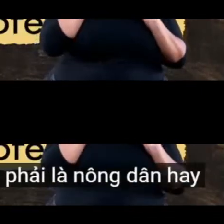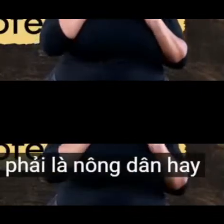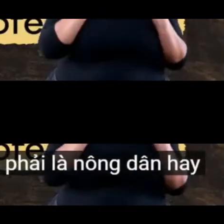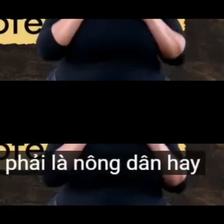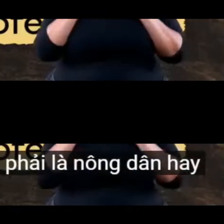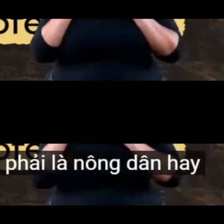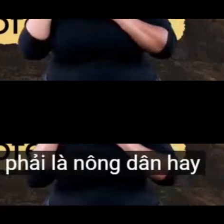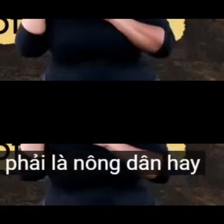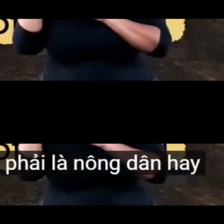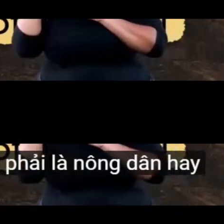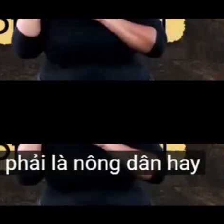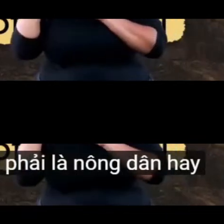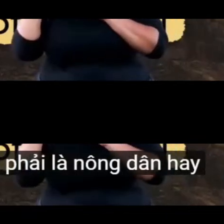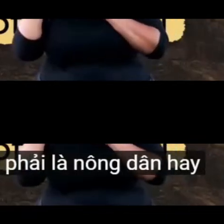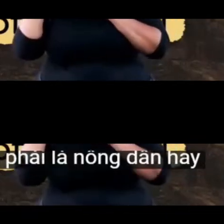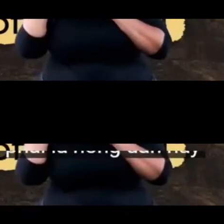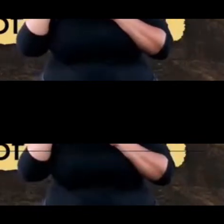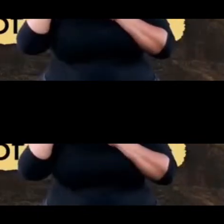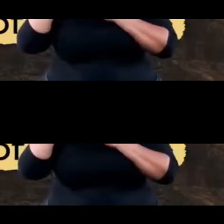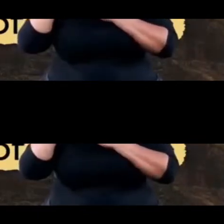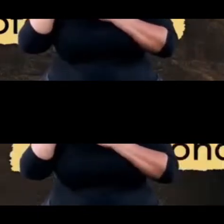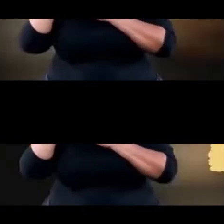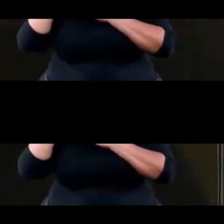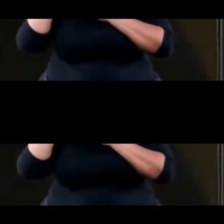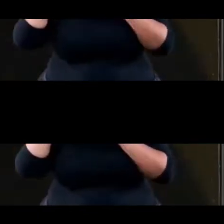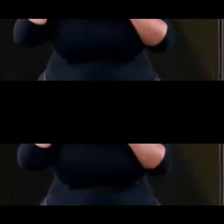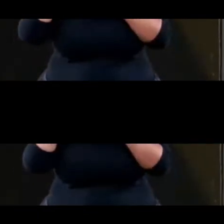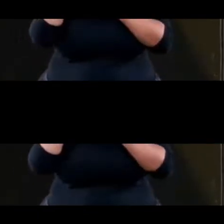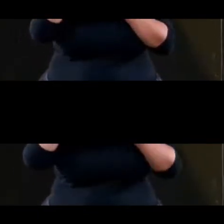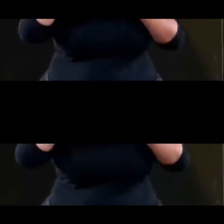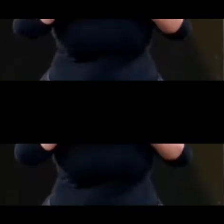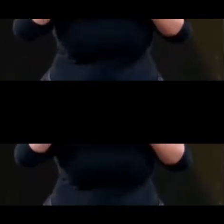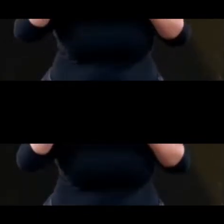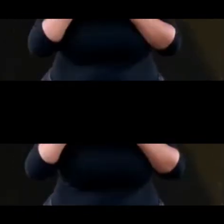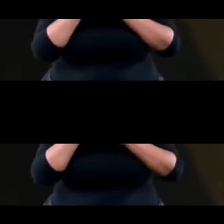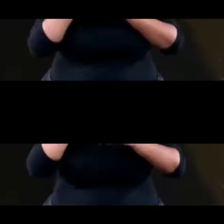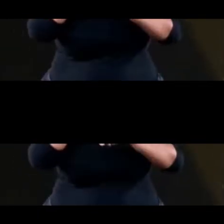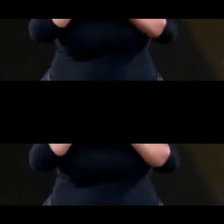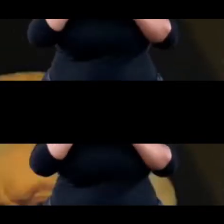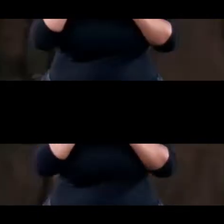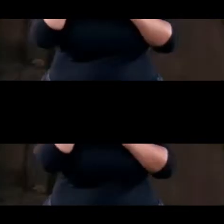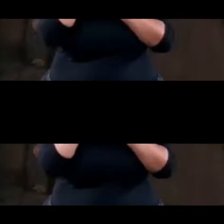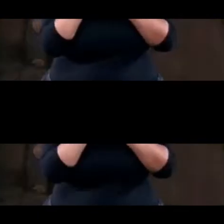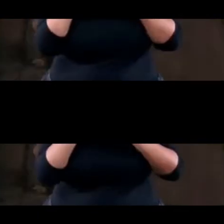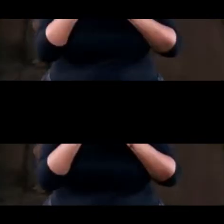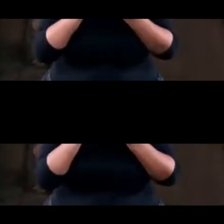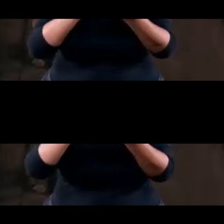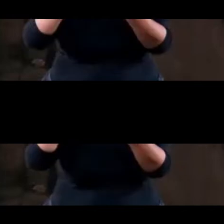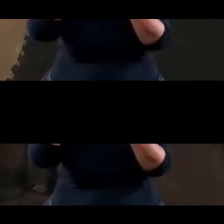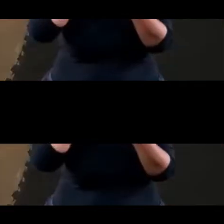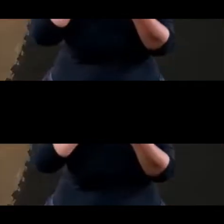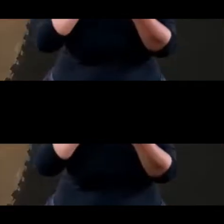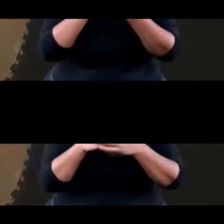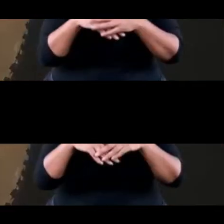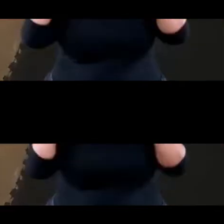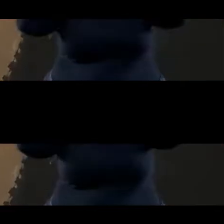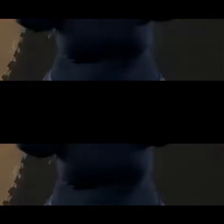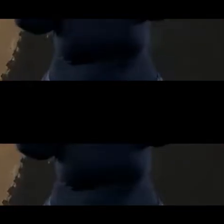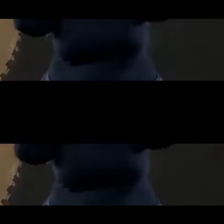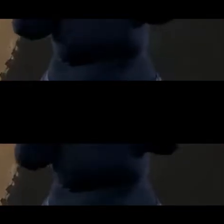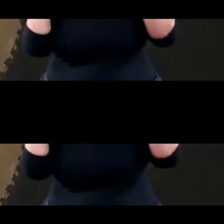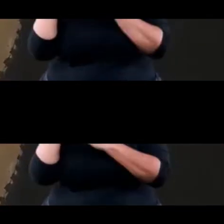a tradesman, then he was called a professional. A professional worked as a lawyer, doctor, or